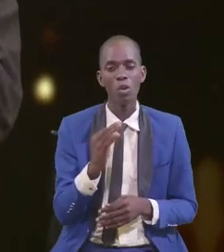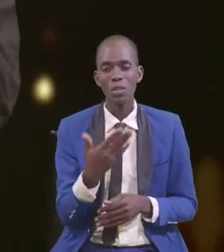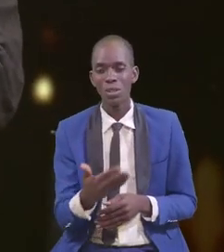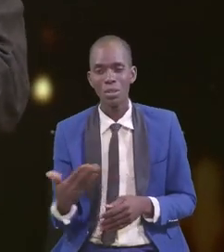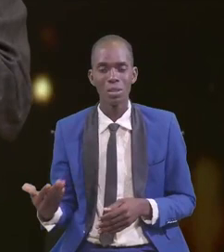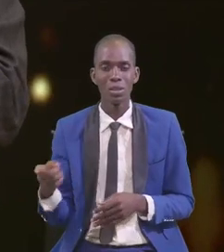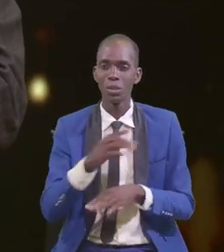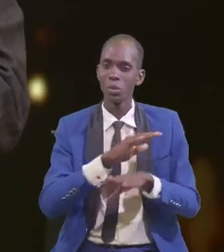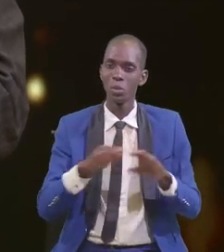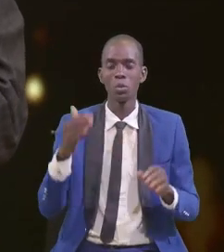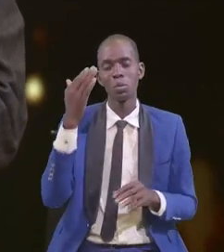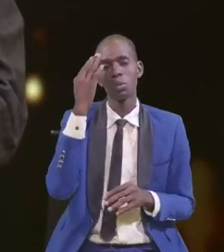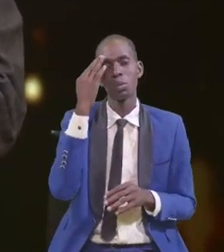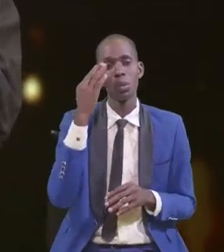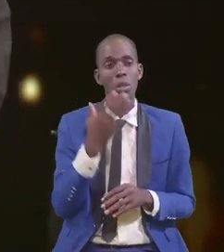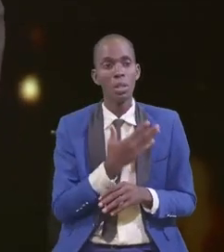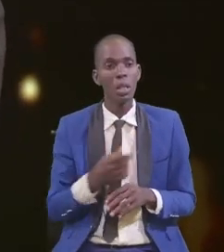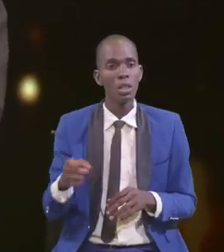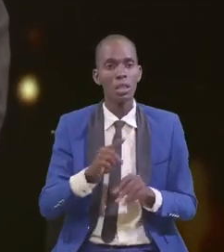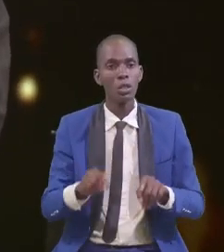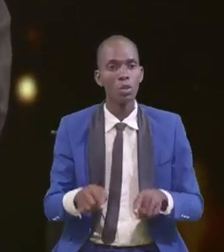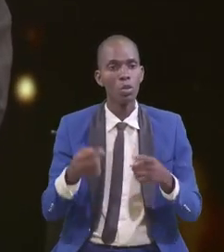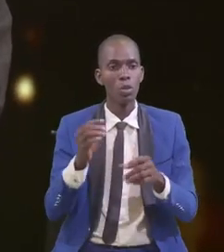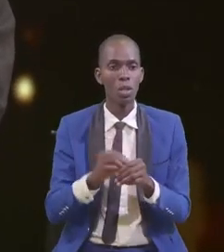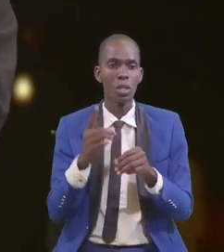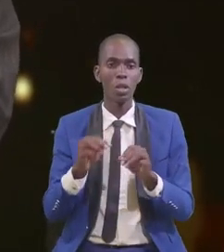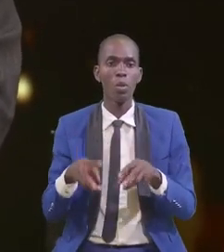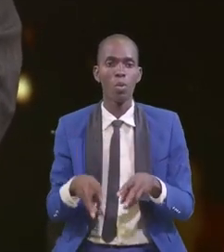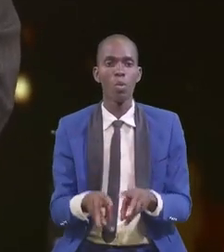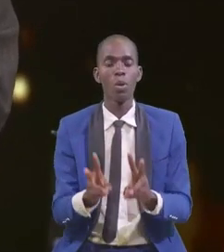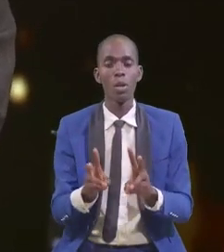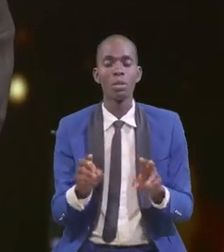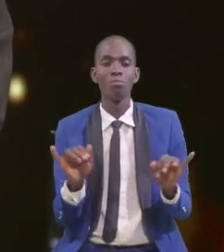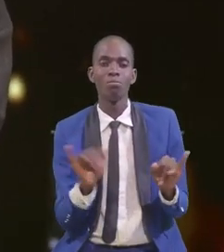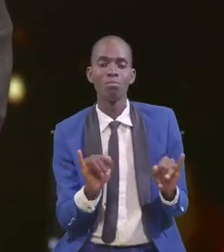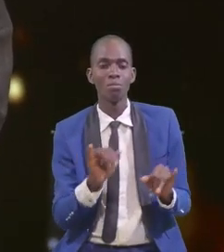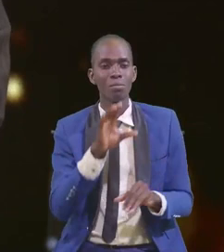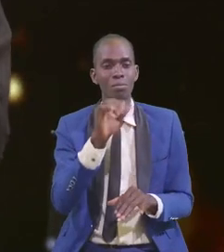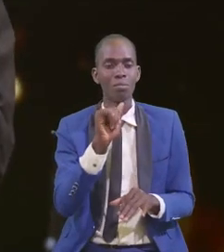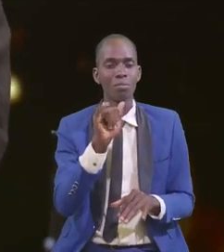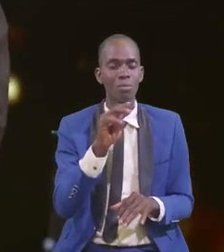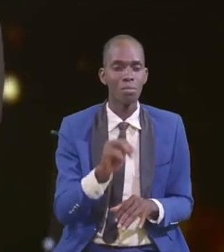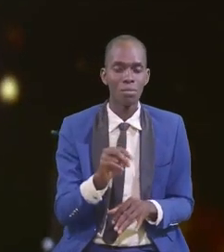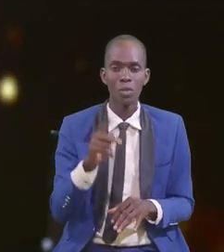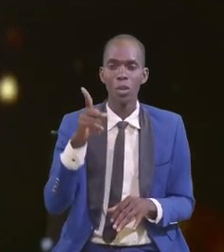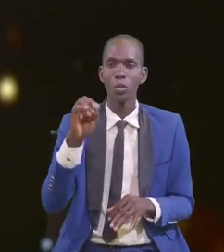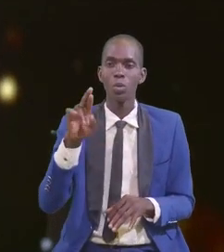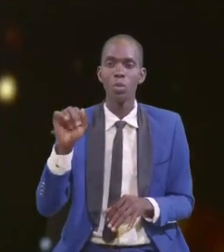It says they go in the way of Cain, Korah,